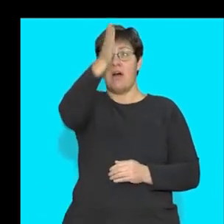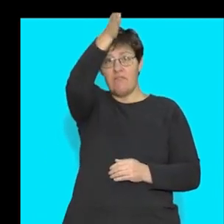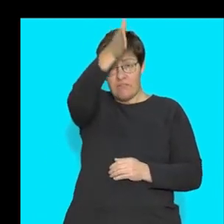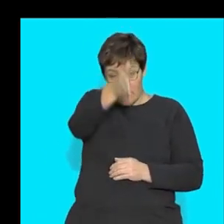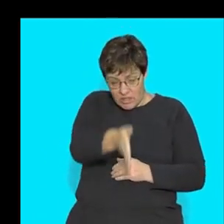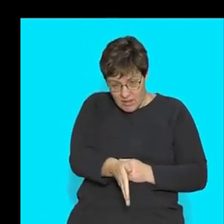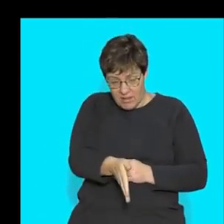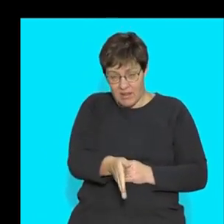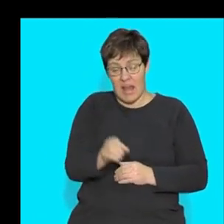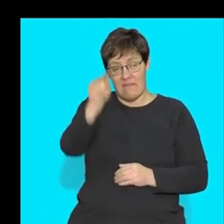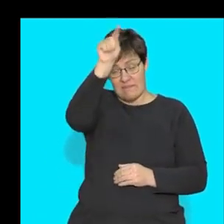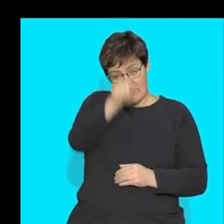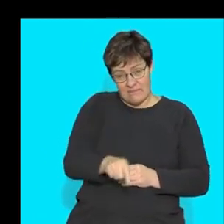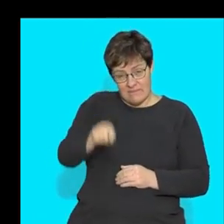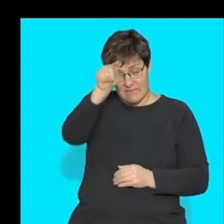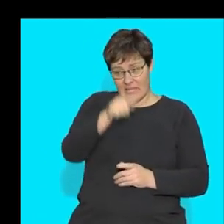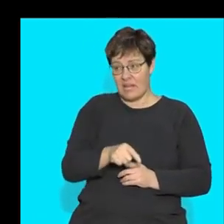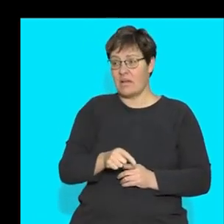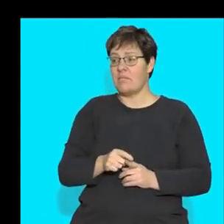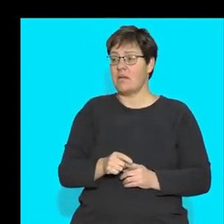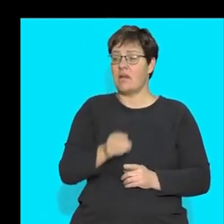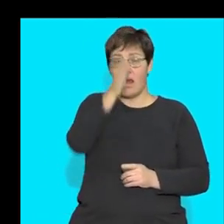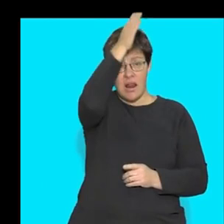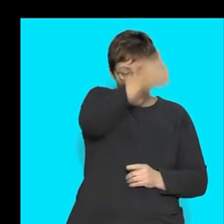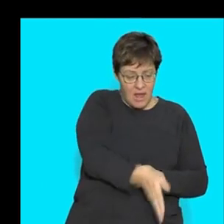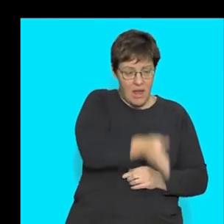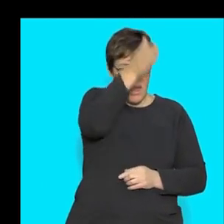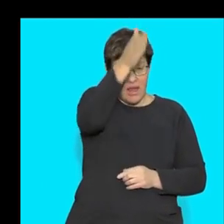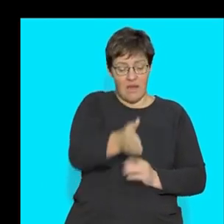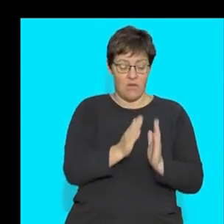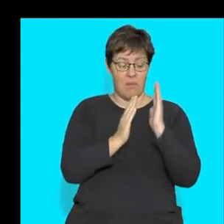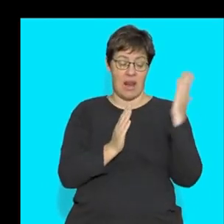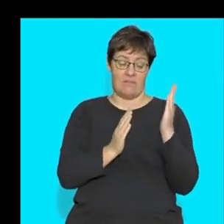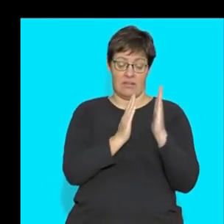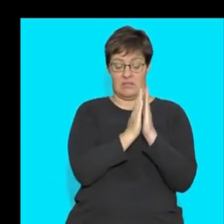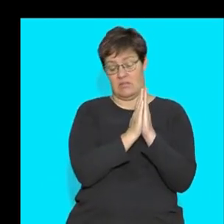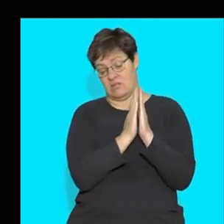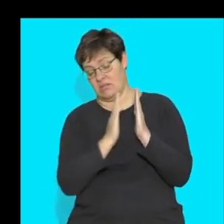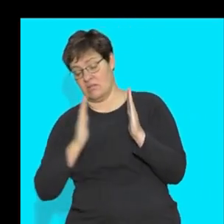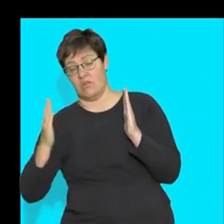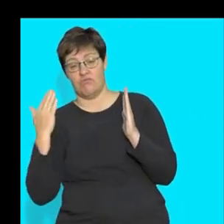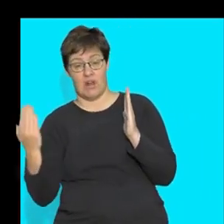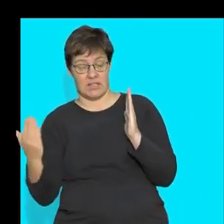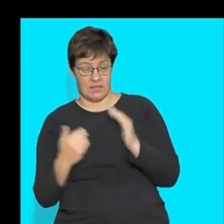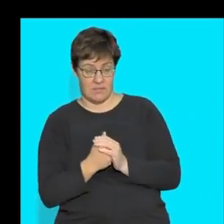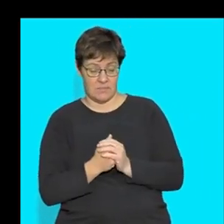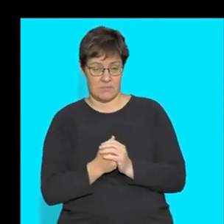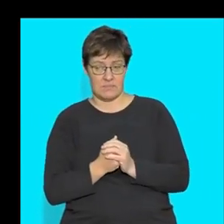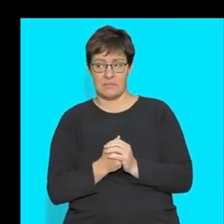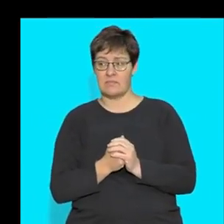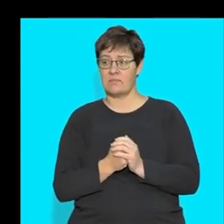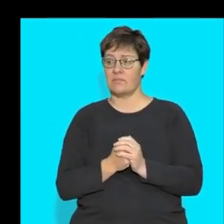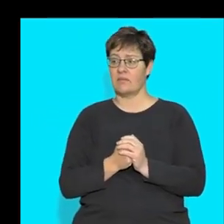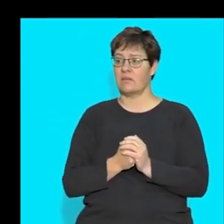a vertical line here, as I'm moving with my vertical line from left to right, you will find that it is